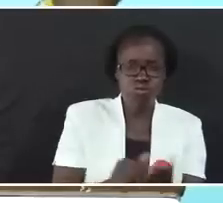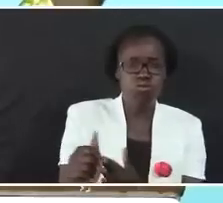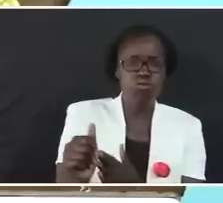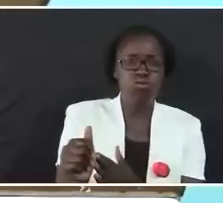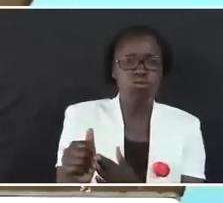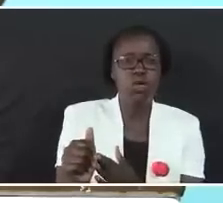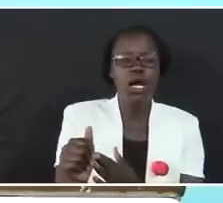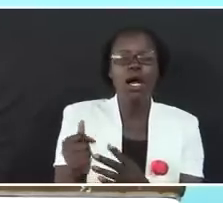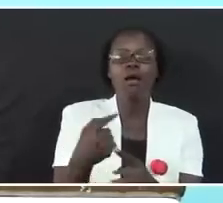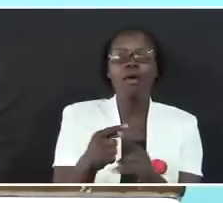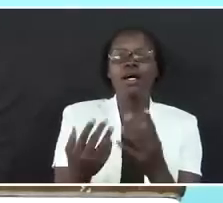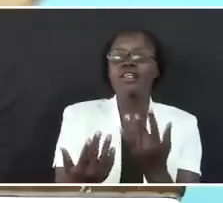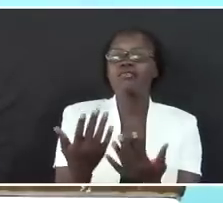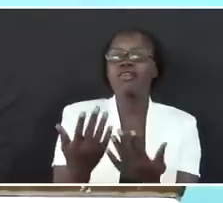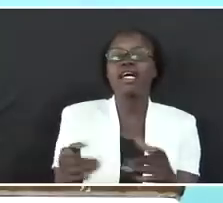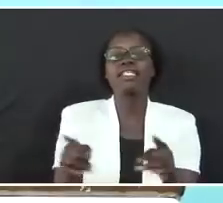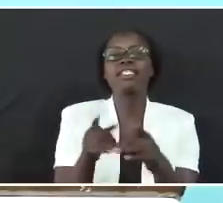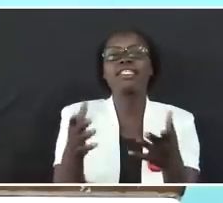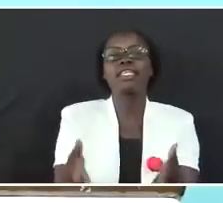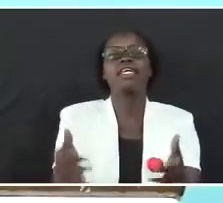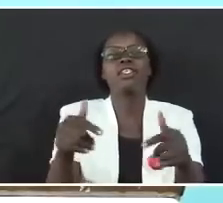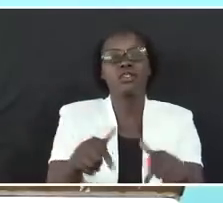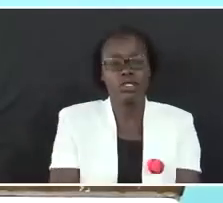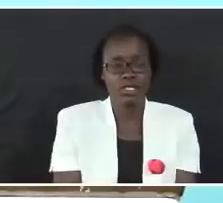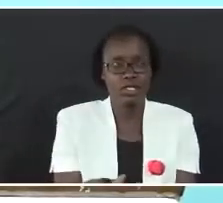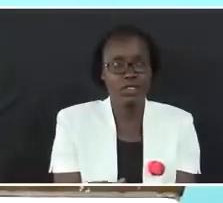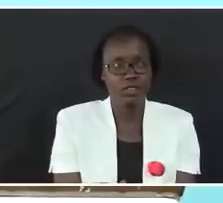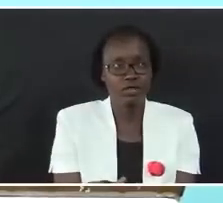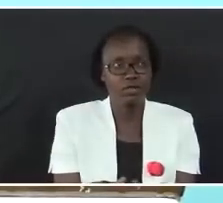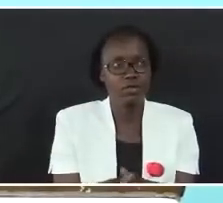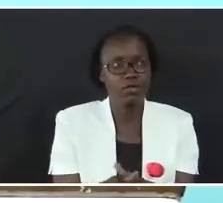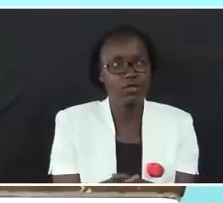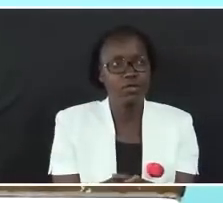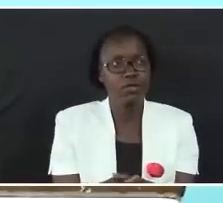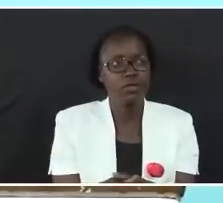fire is still there to date.